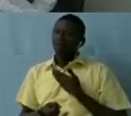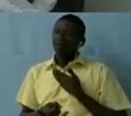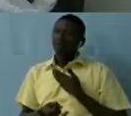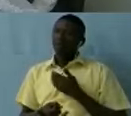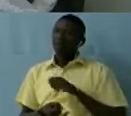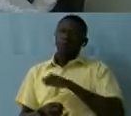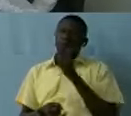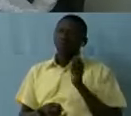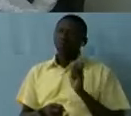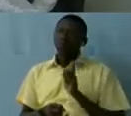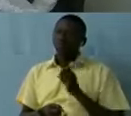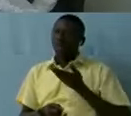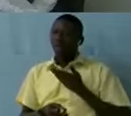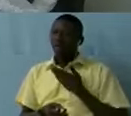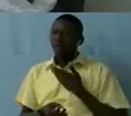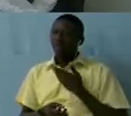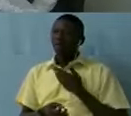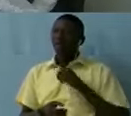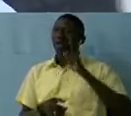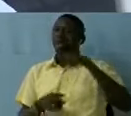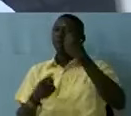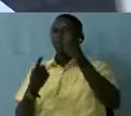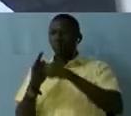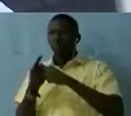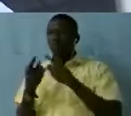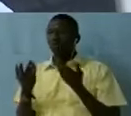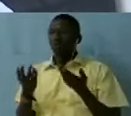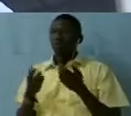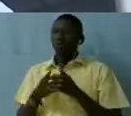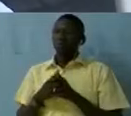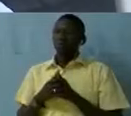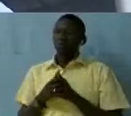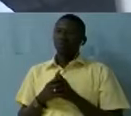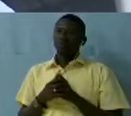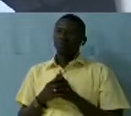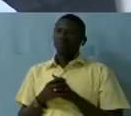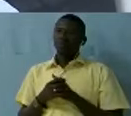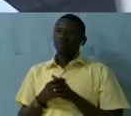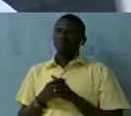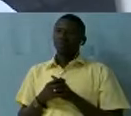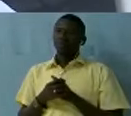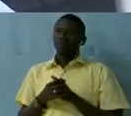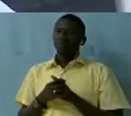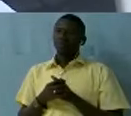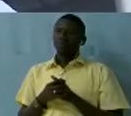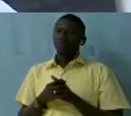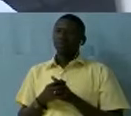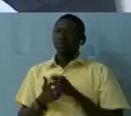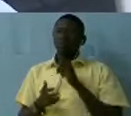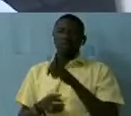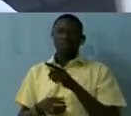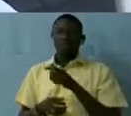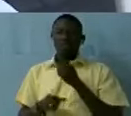have, and how to get their sustenance on a monthly basis.